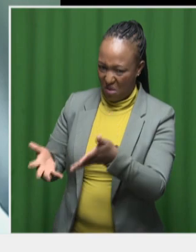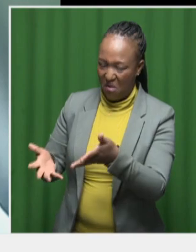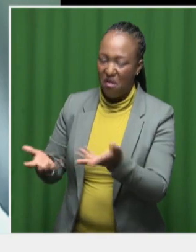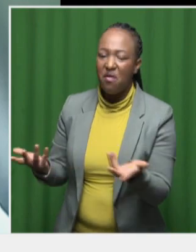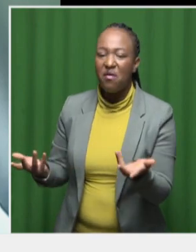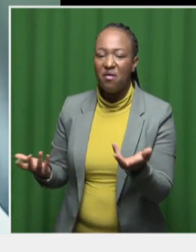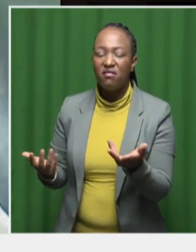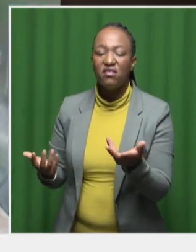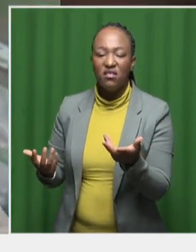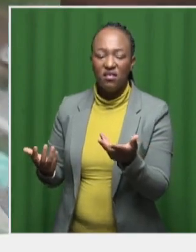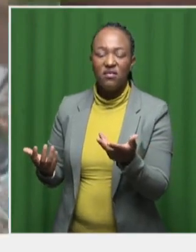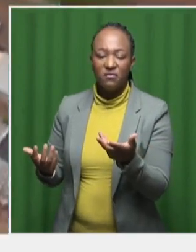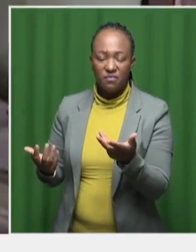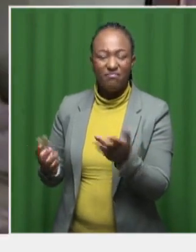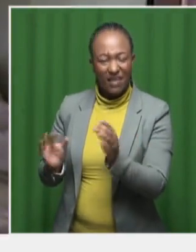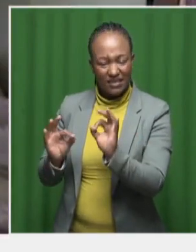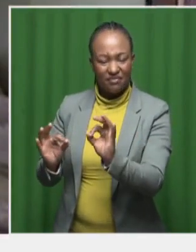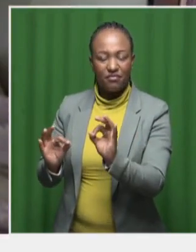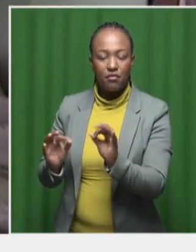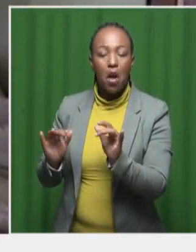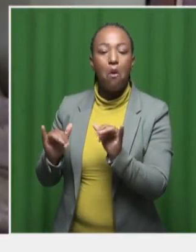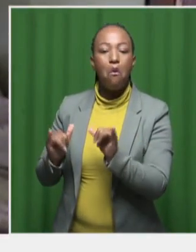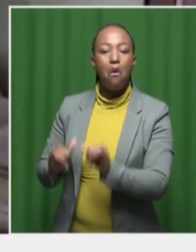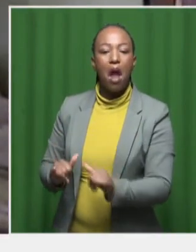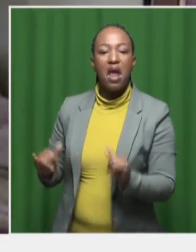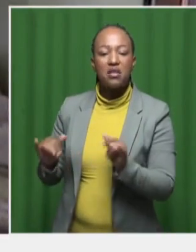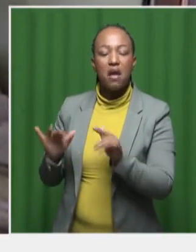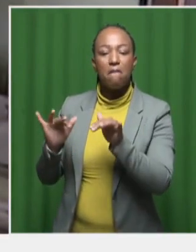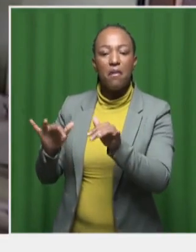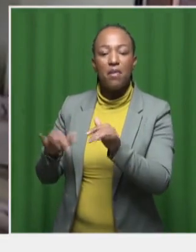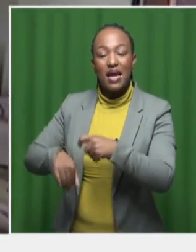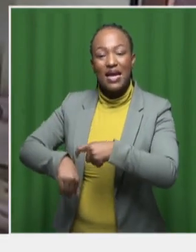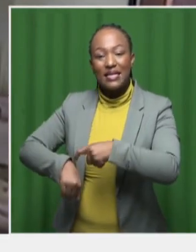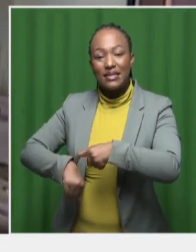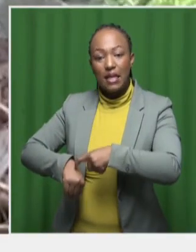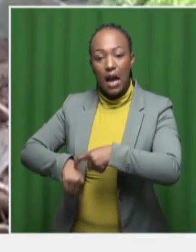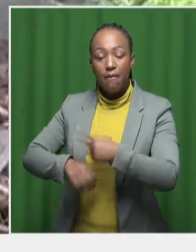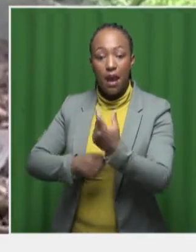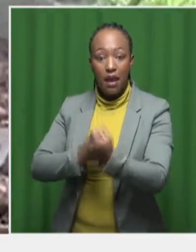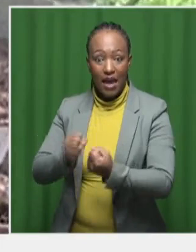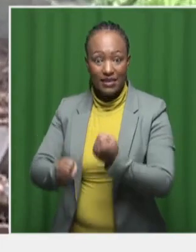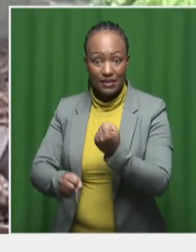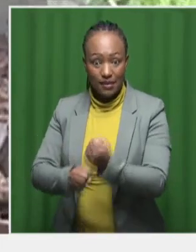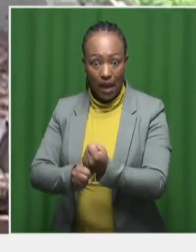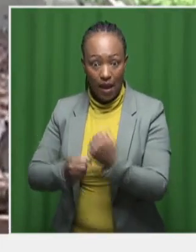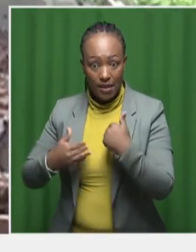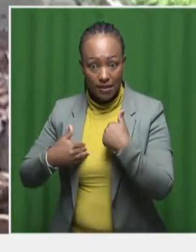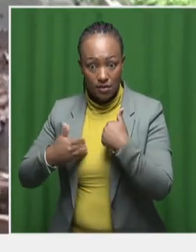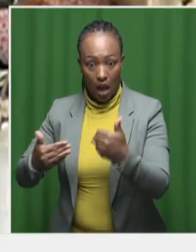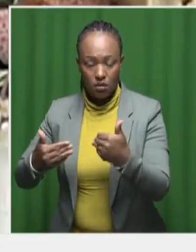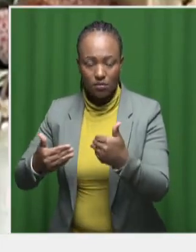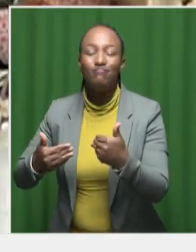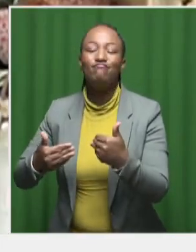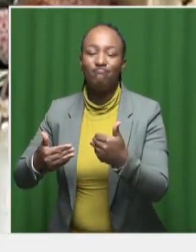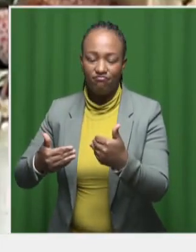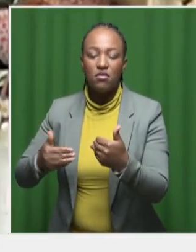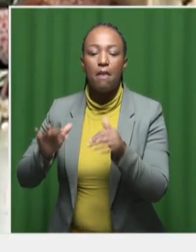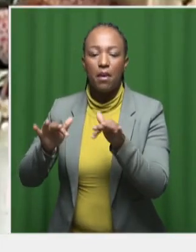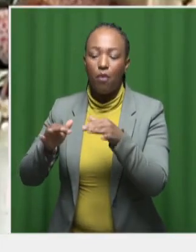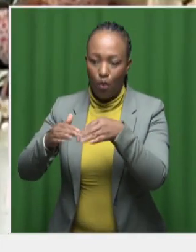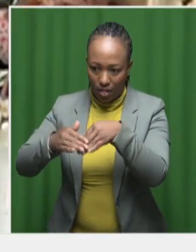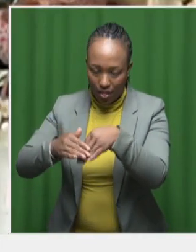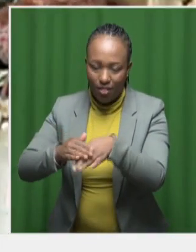feeling, Leanne. They're actually waiting for people to come see them beginning of next year, because I think voting is next year,